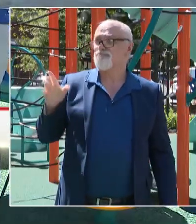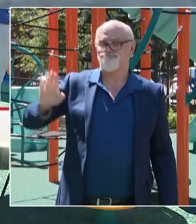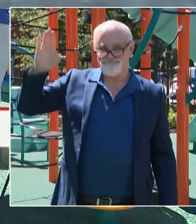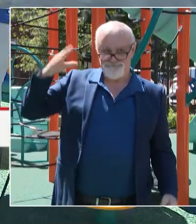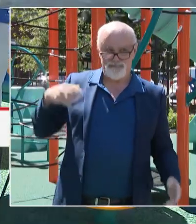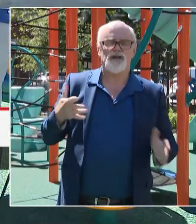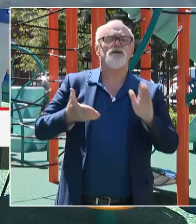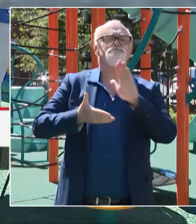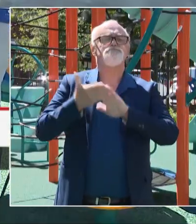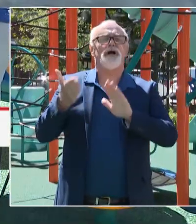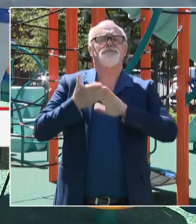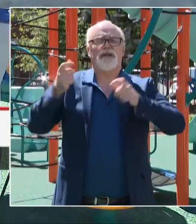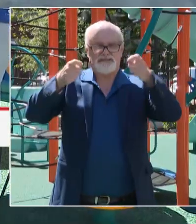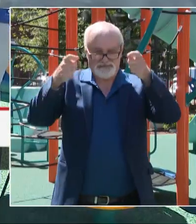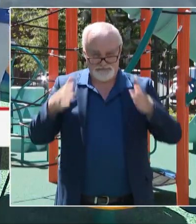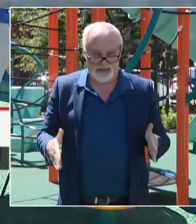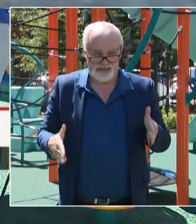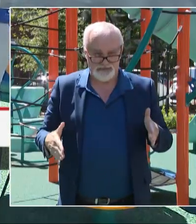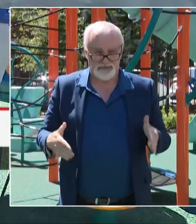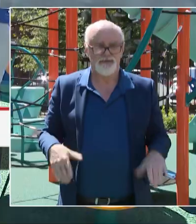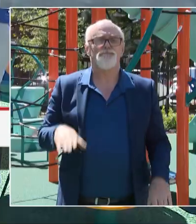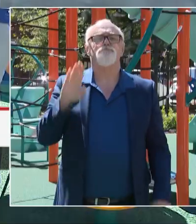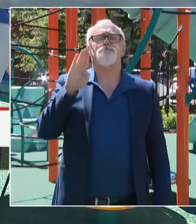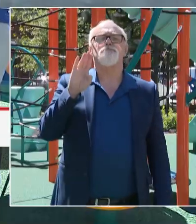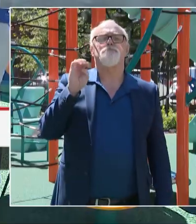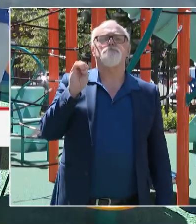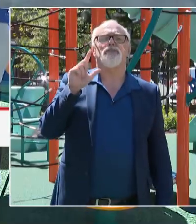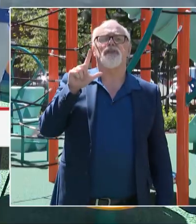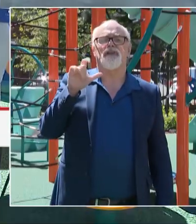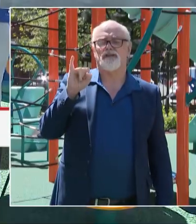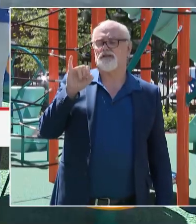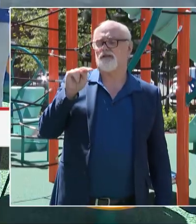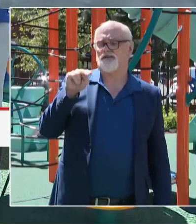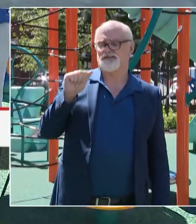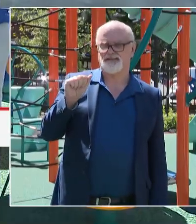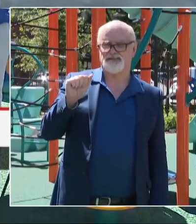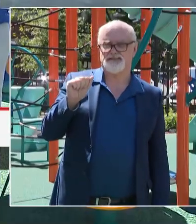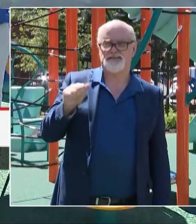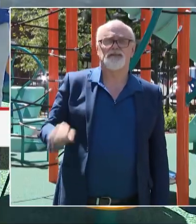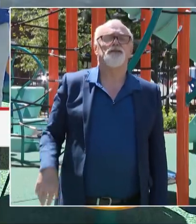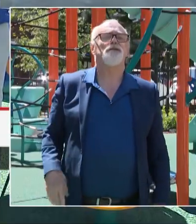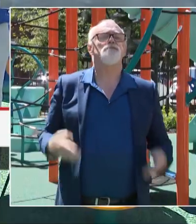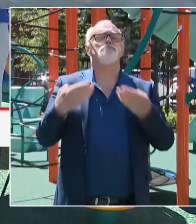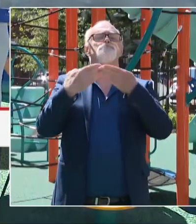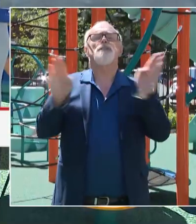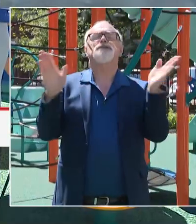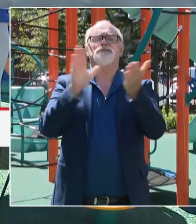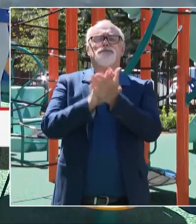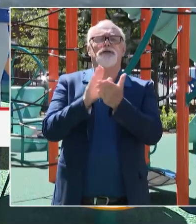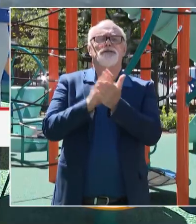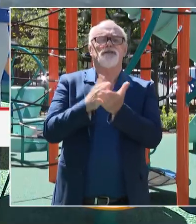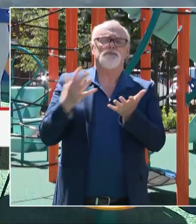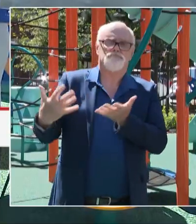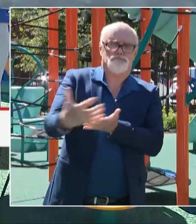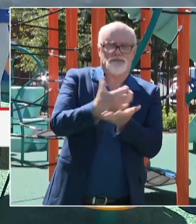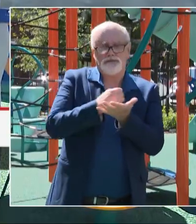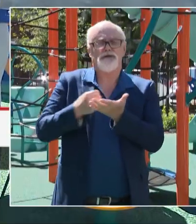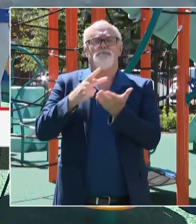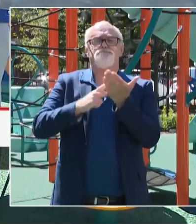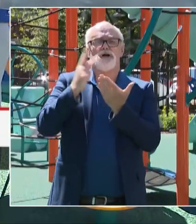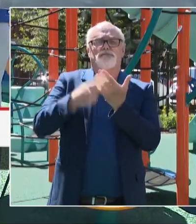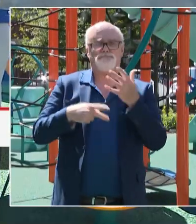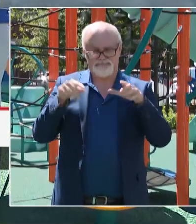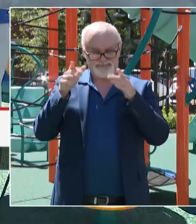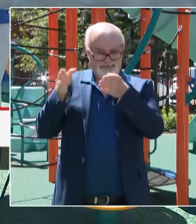Bellina. Aaron Foxworthy, who leads our DCPS Capital Program. And also Dana Budd